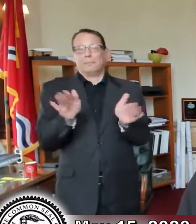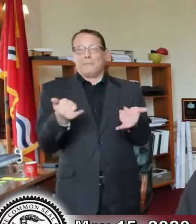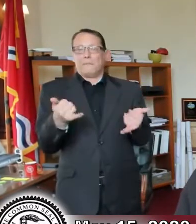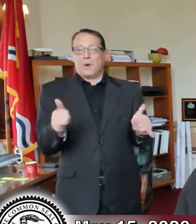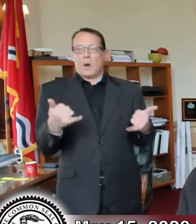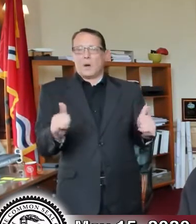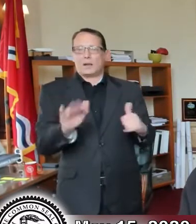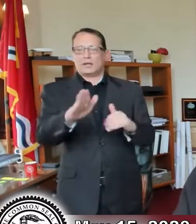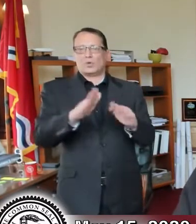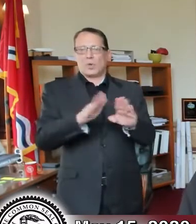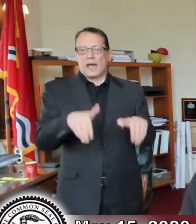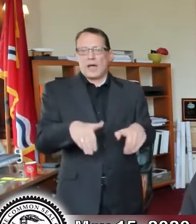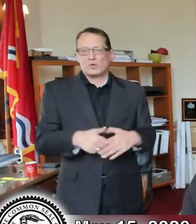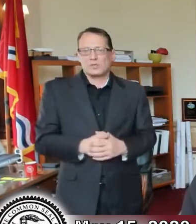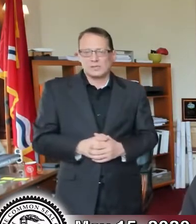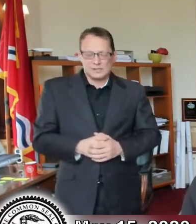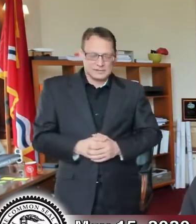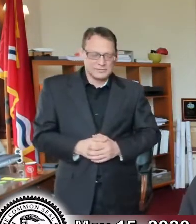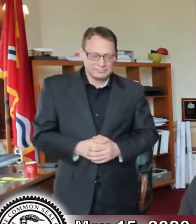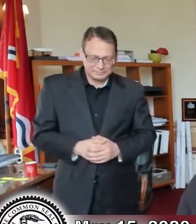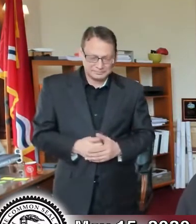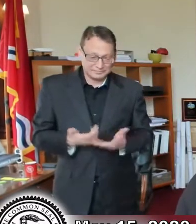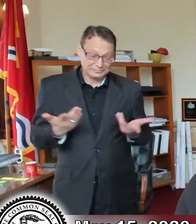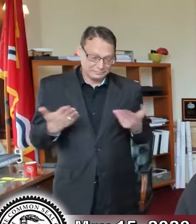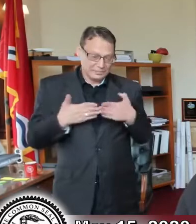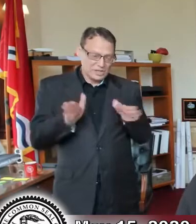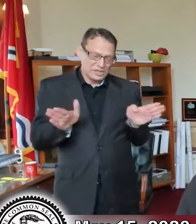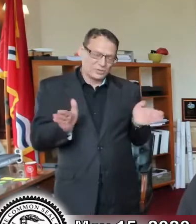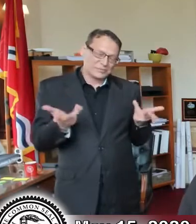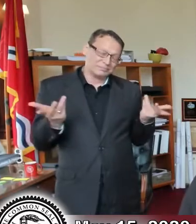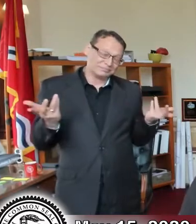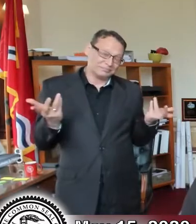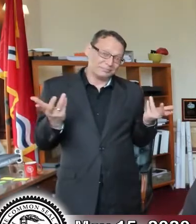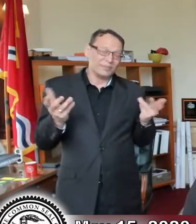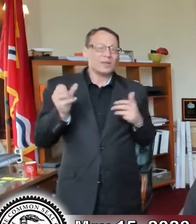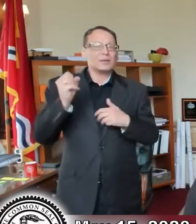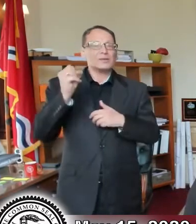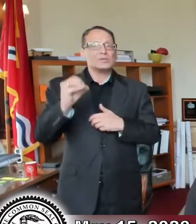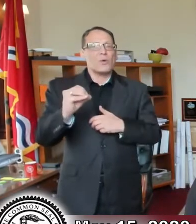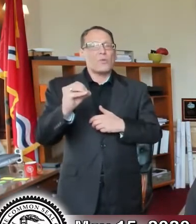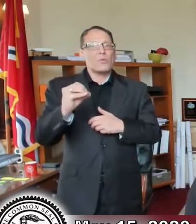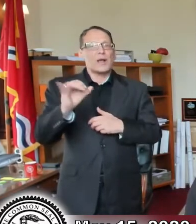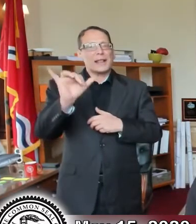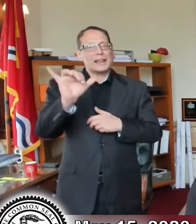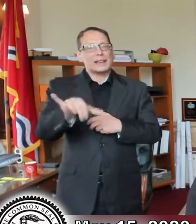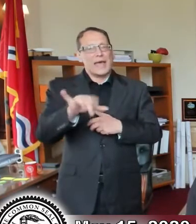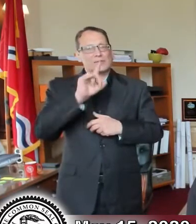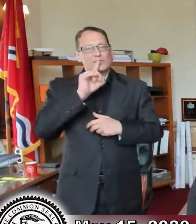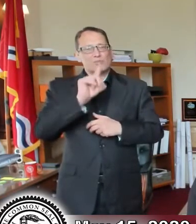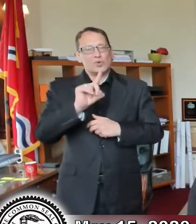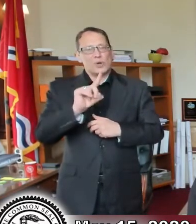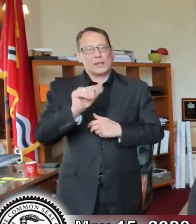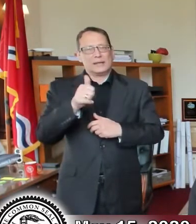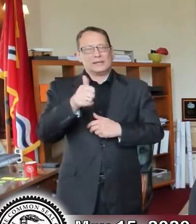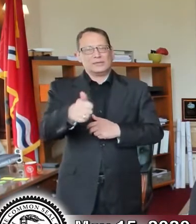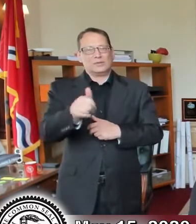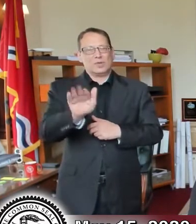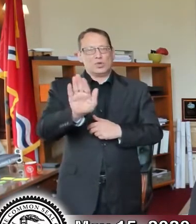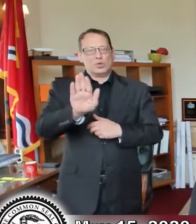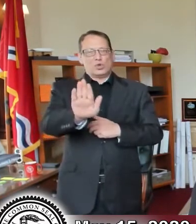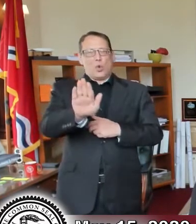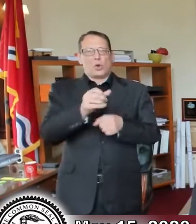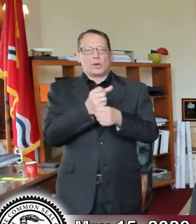your house or maybe somewhere else, but generally at your house. So that is really for your own